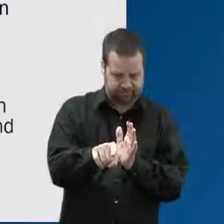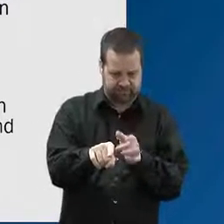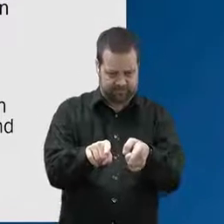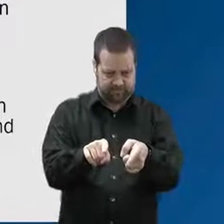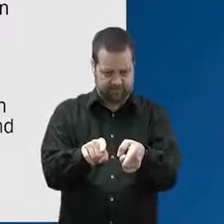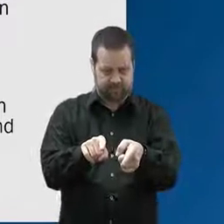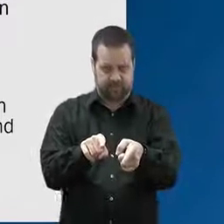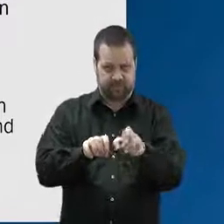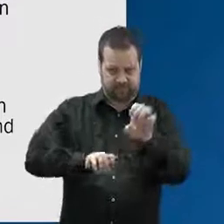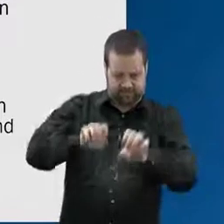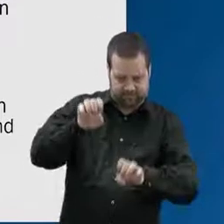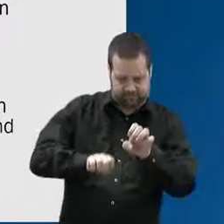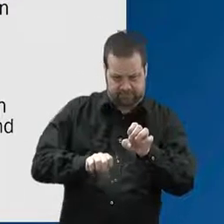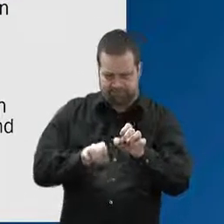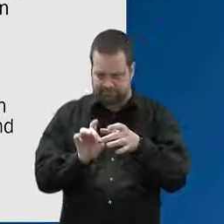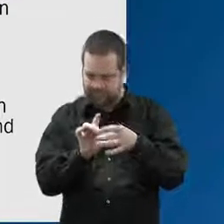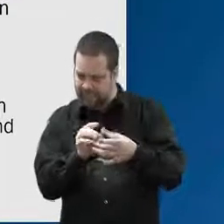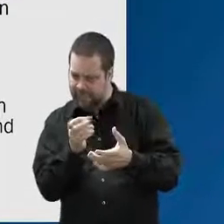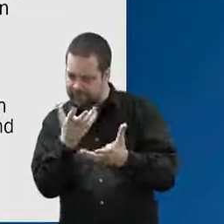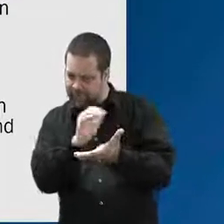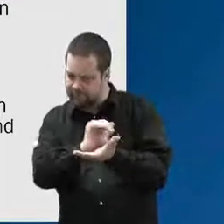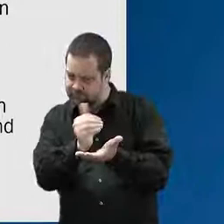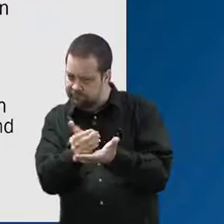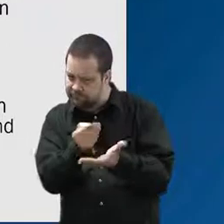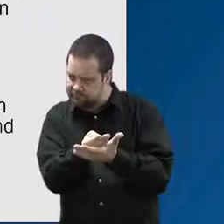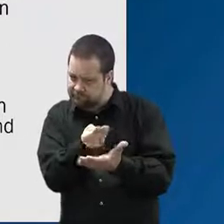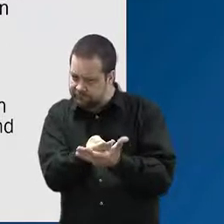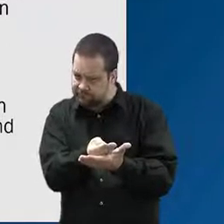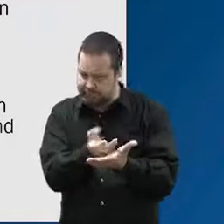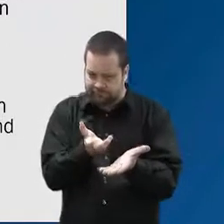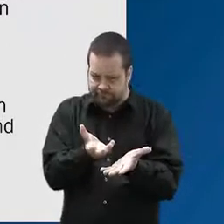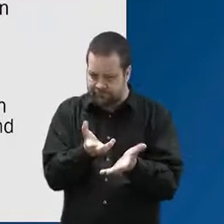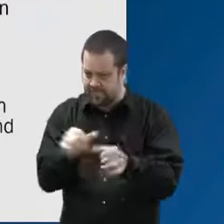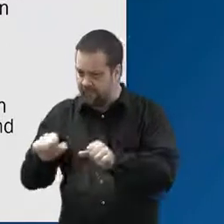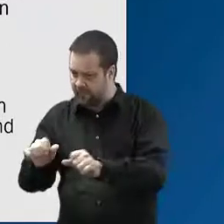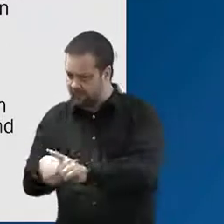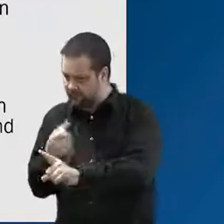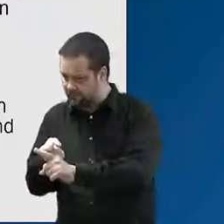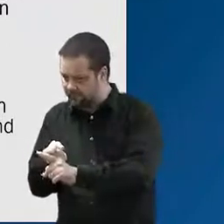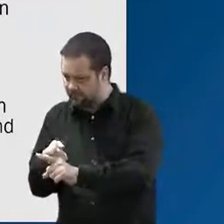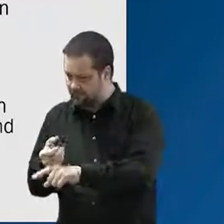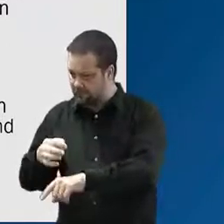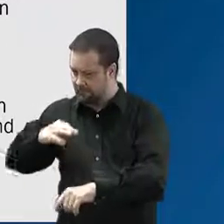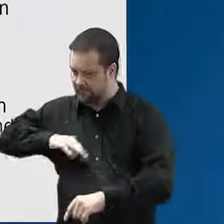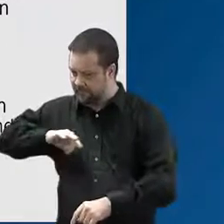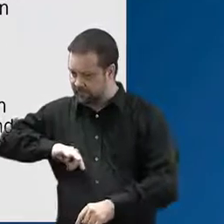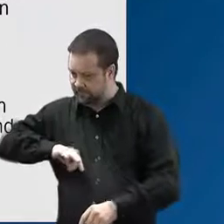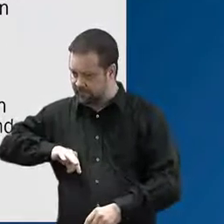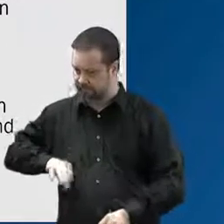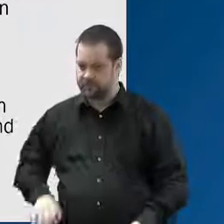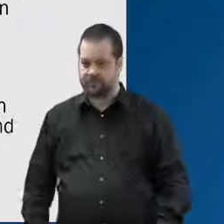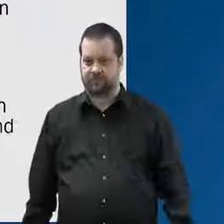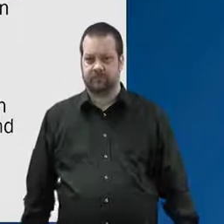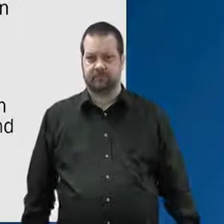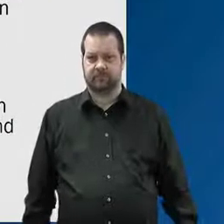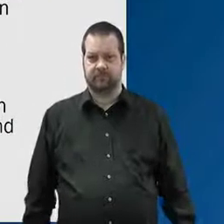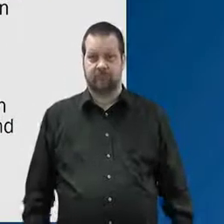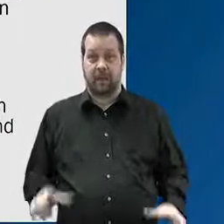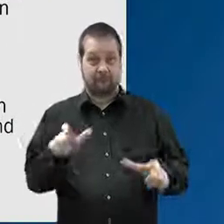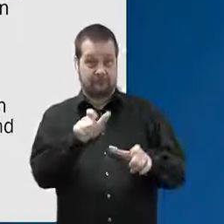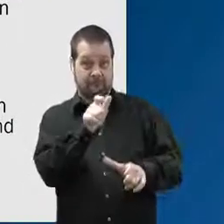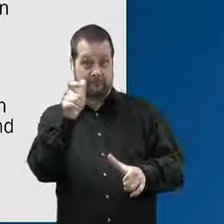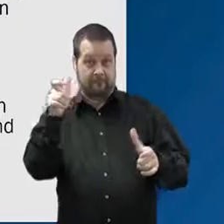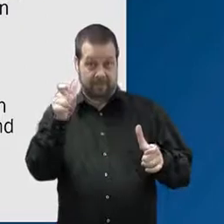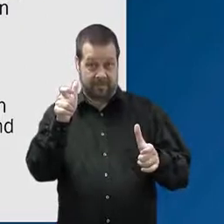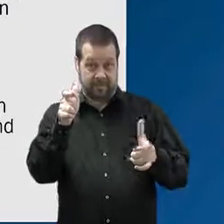their potential impact. Big projects are categorized as regionally significant projects and are included as